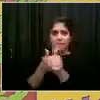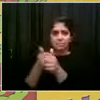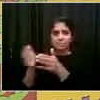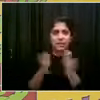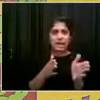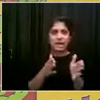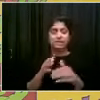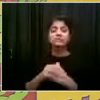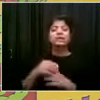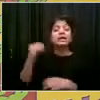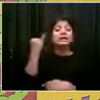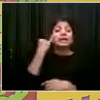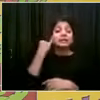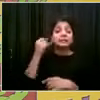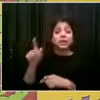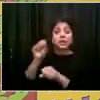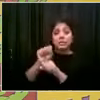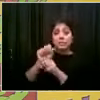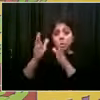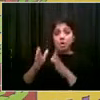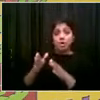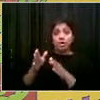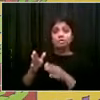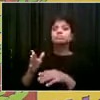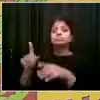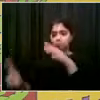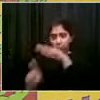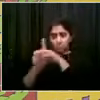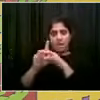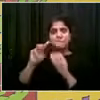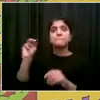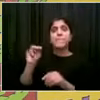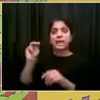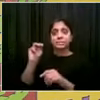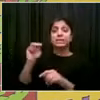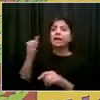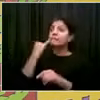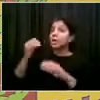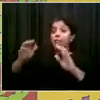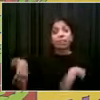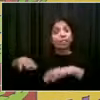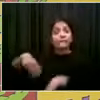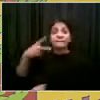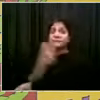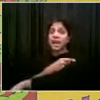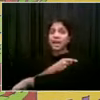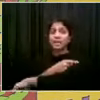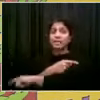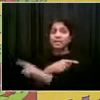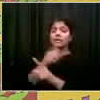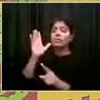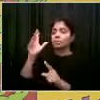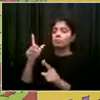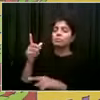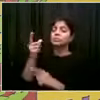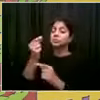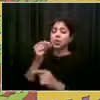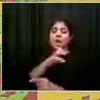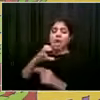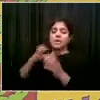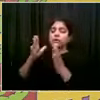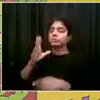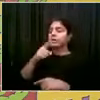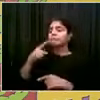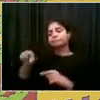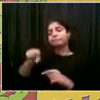means, of course, they're not getting paid at that point, the solution is just go get vaccinated. But that will be handled on a managerial